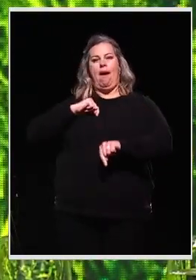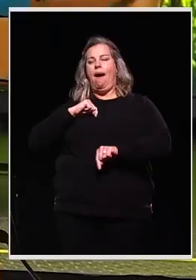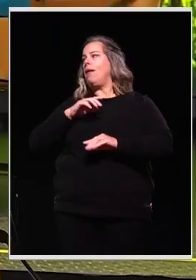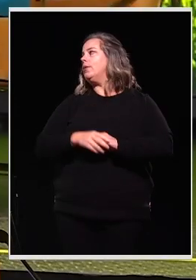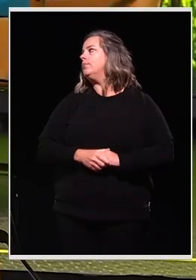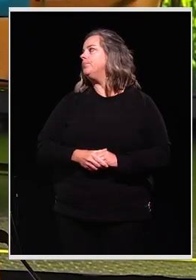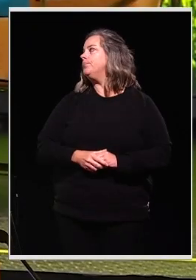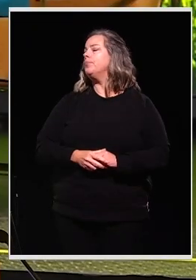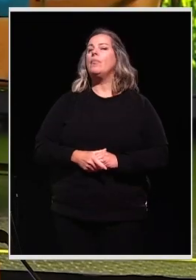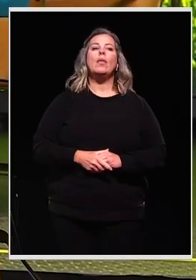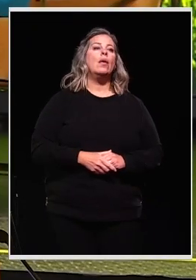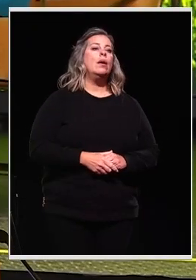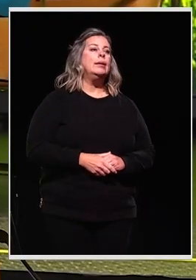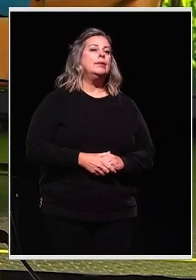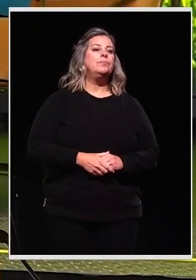Yes. So